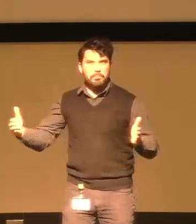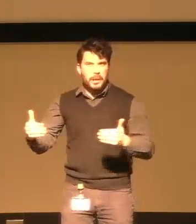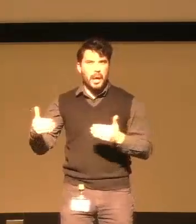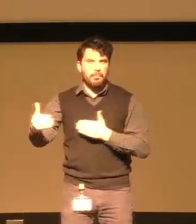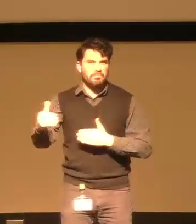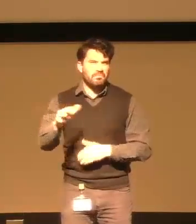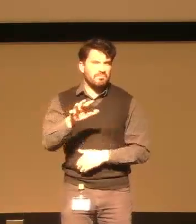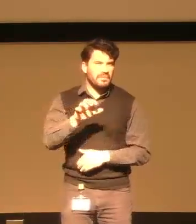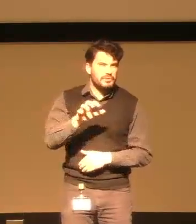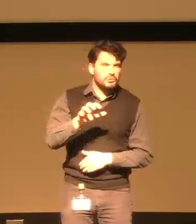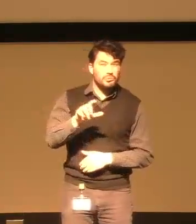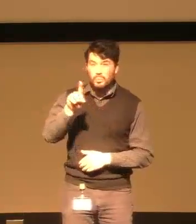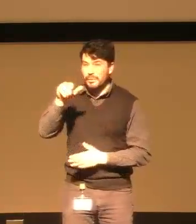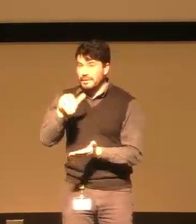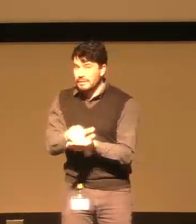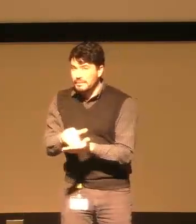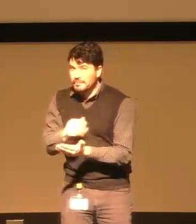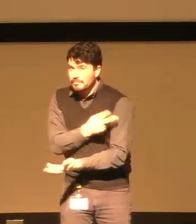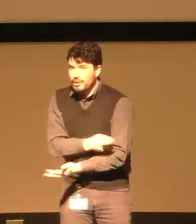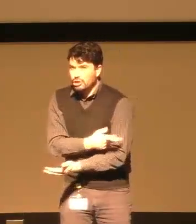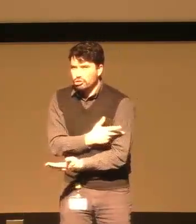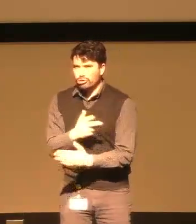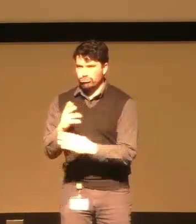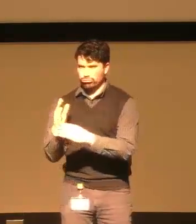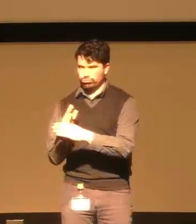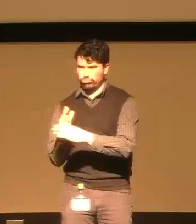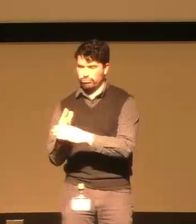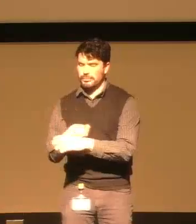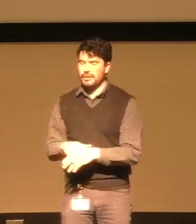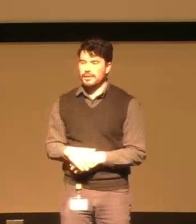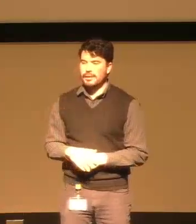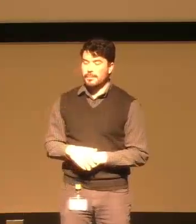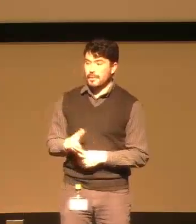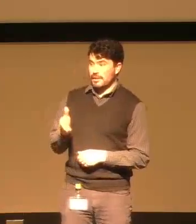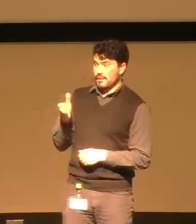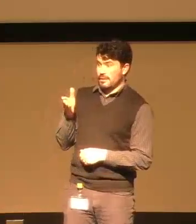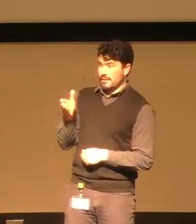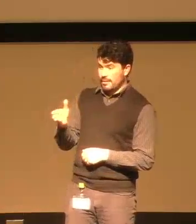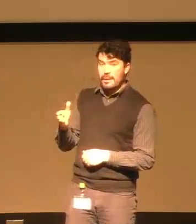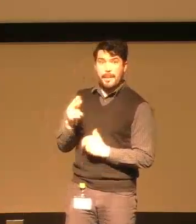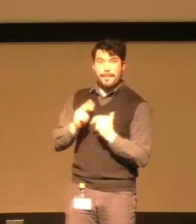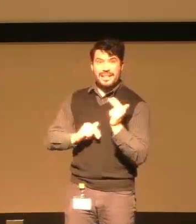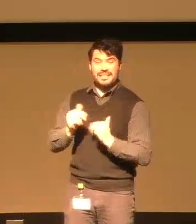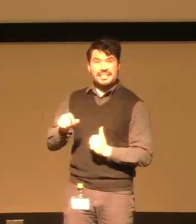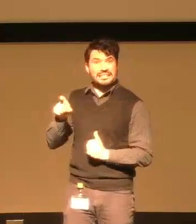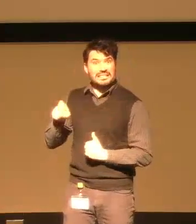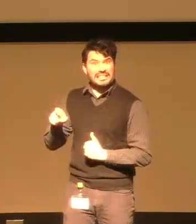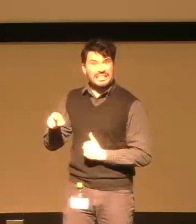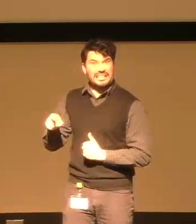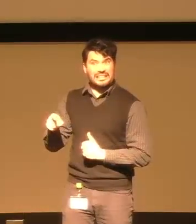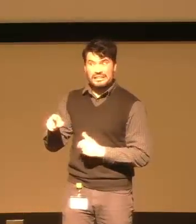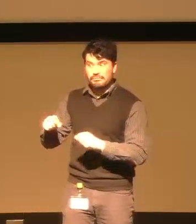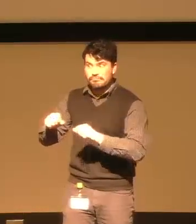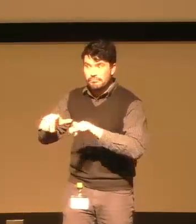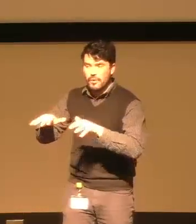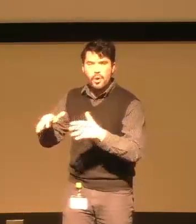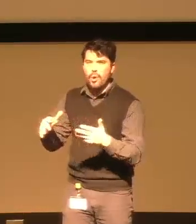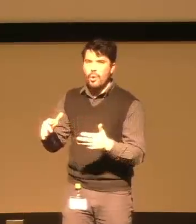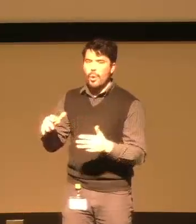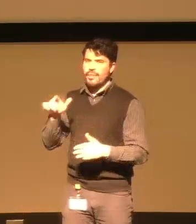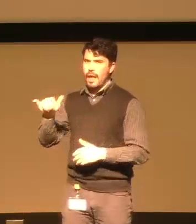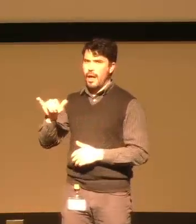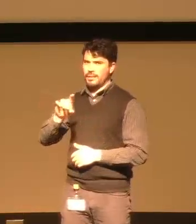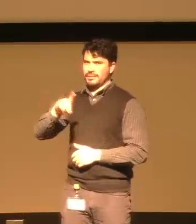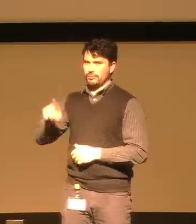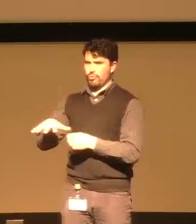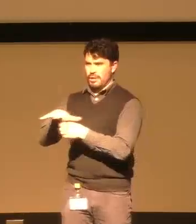patients. That said, the need for that facility is changing as the disease changes in Detroit and in the